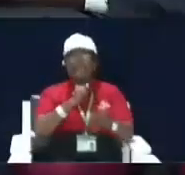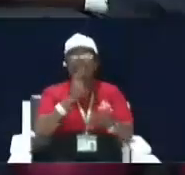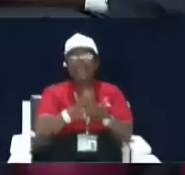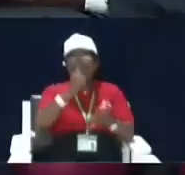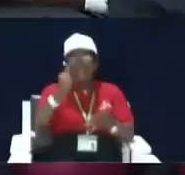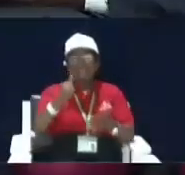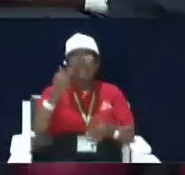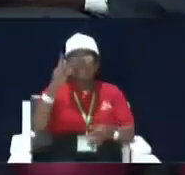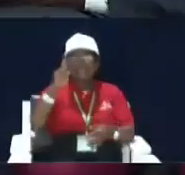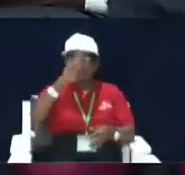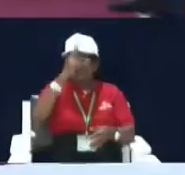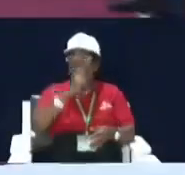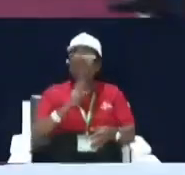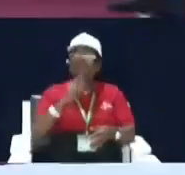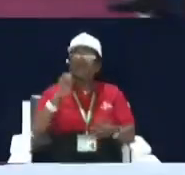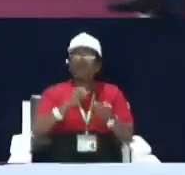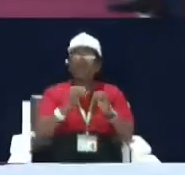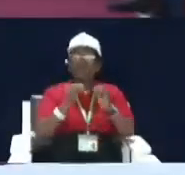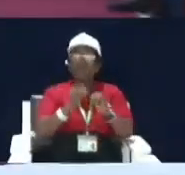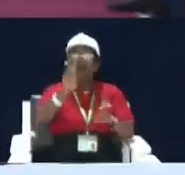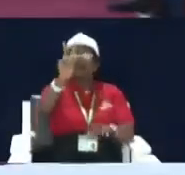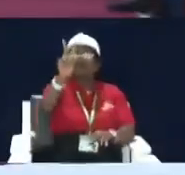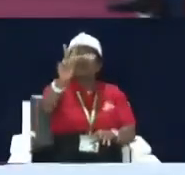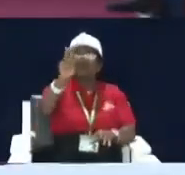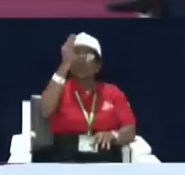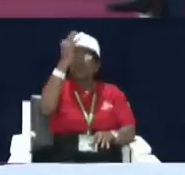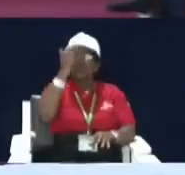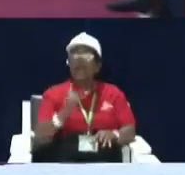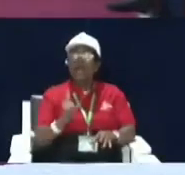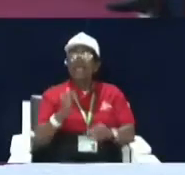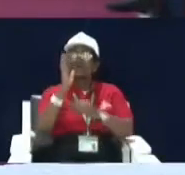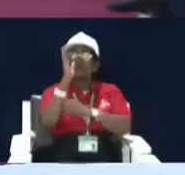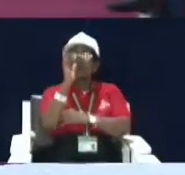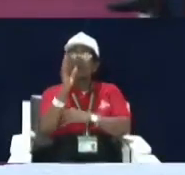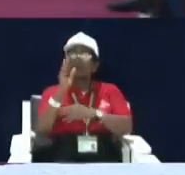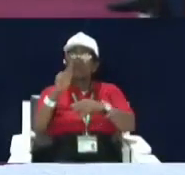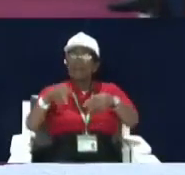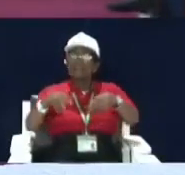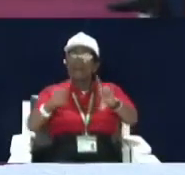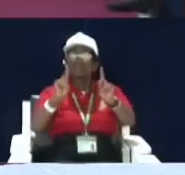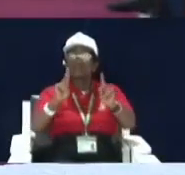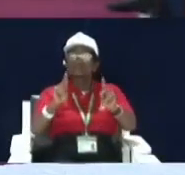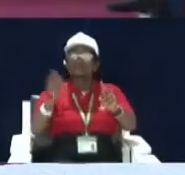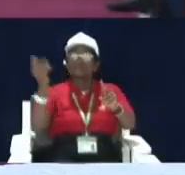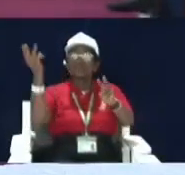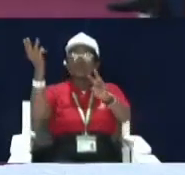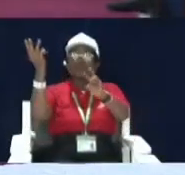The reason number two, why God performs multiple wonders,